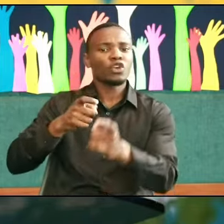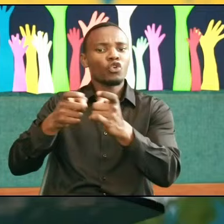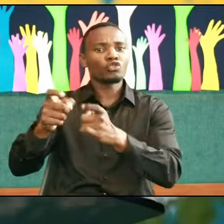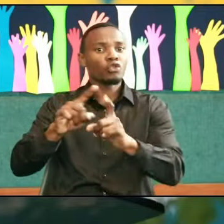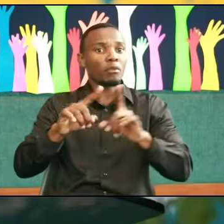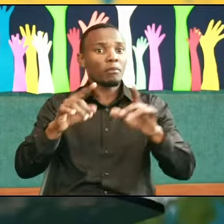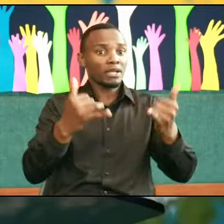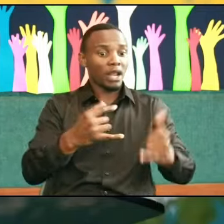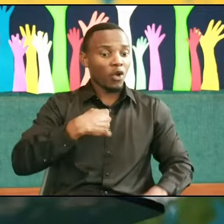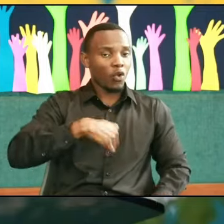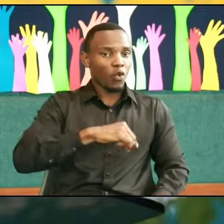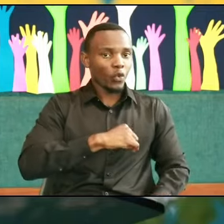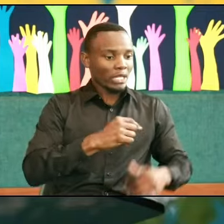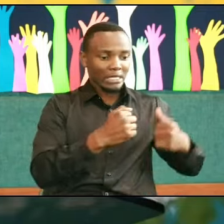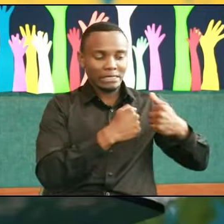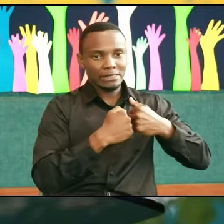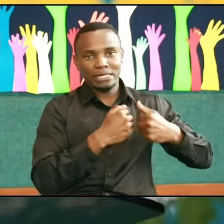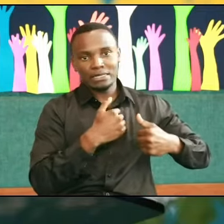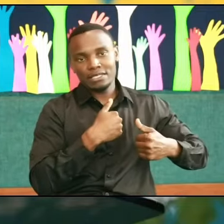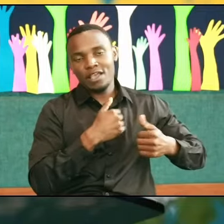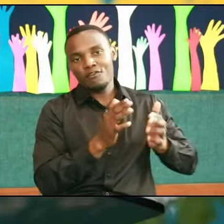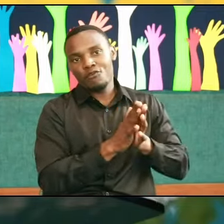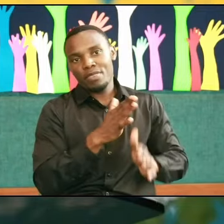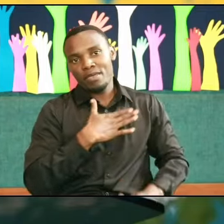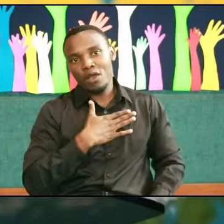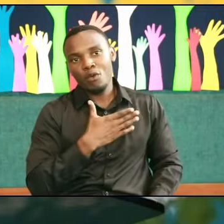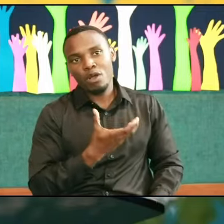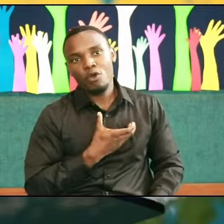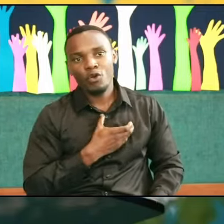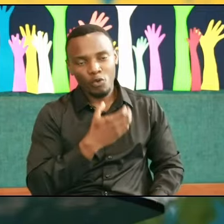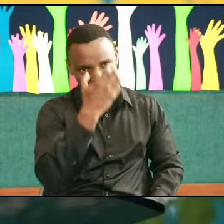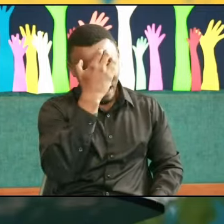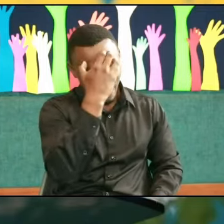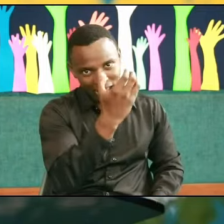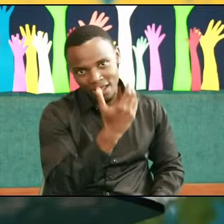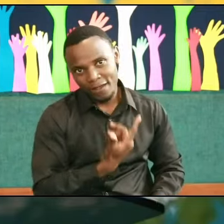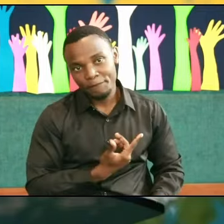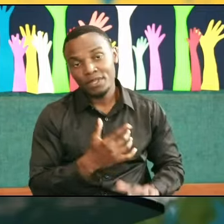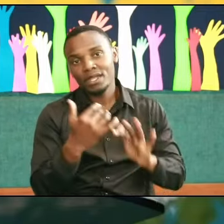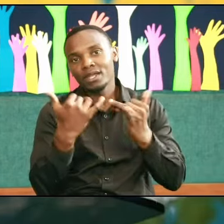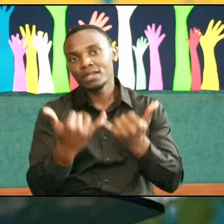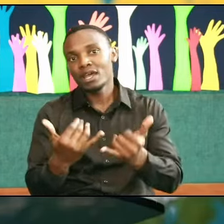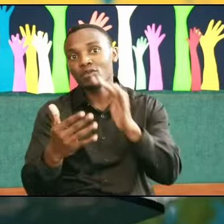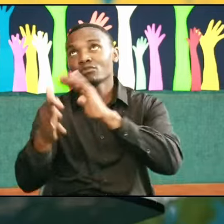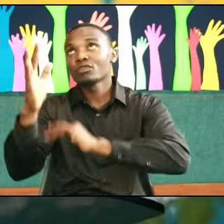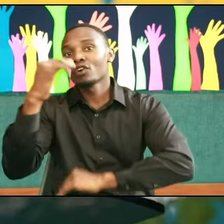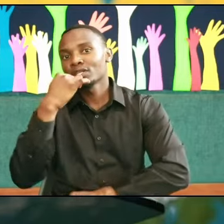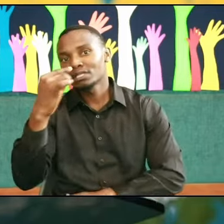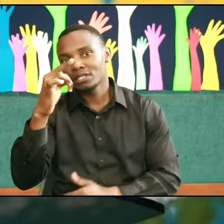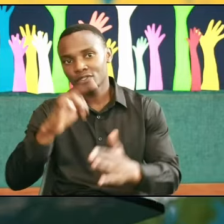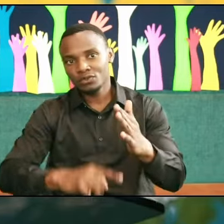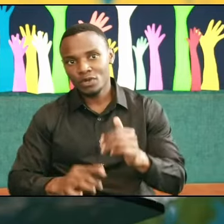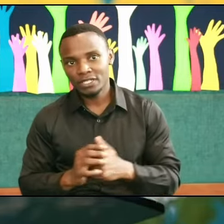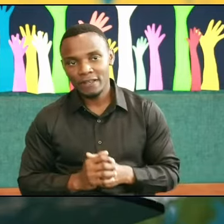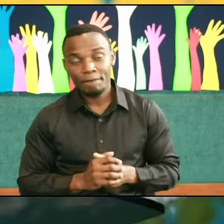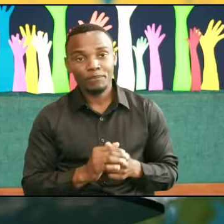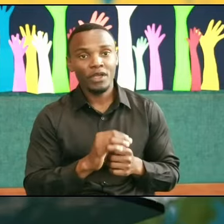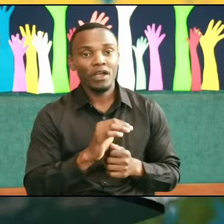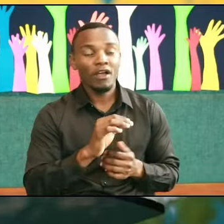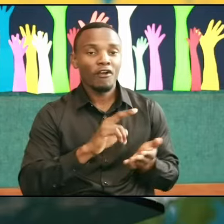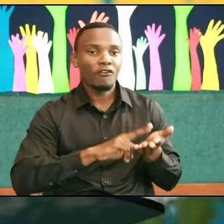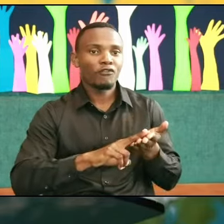are struggling to control our anger. And now God says to us, 4 verse 20,